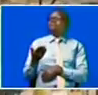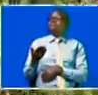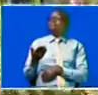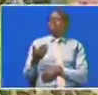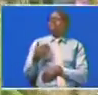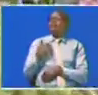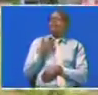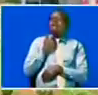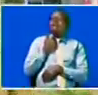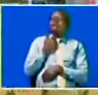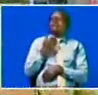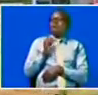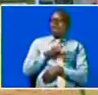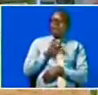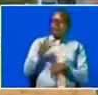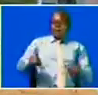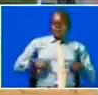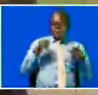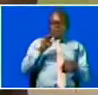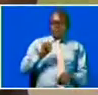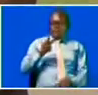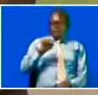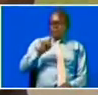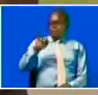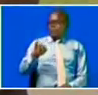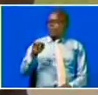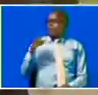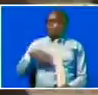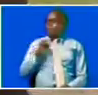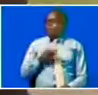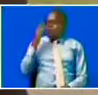Mwiki? Okay, Mwiki